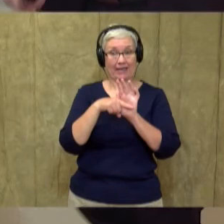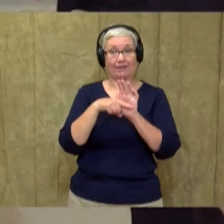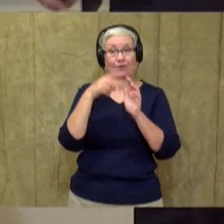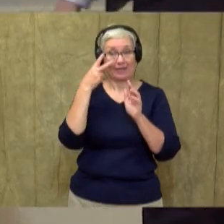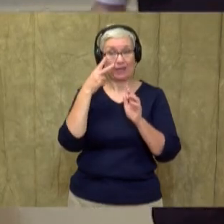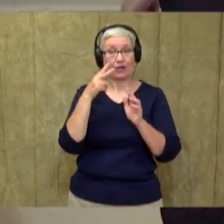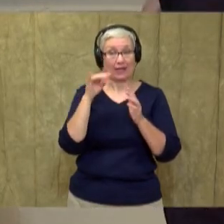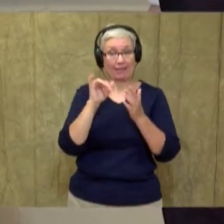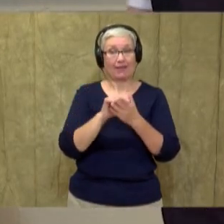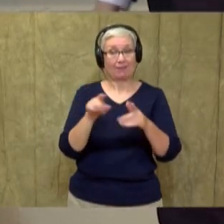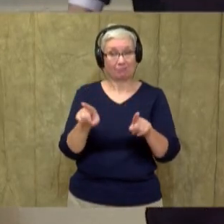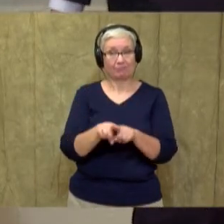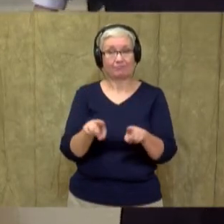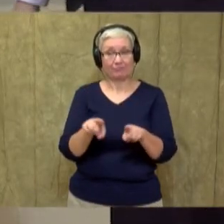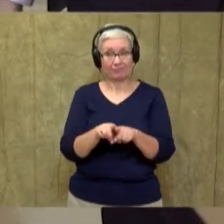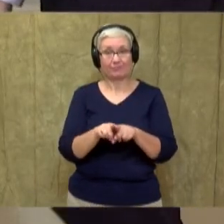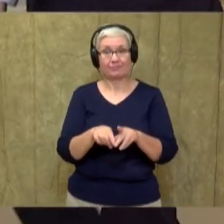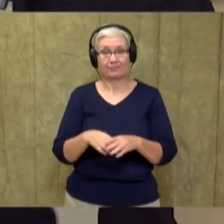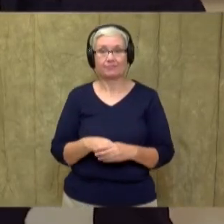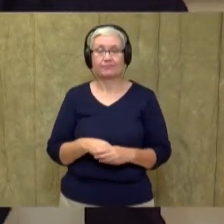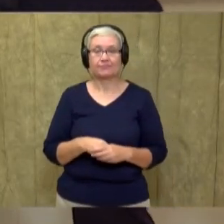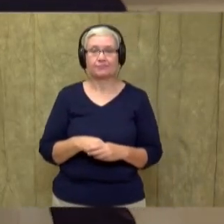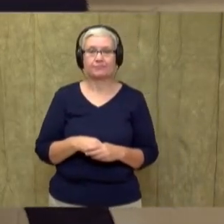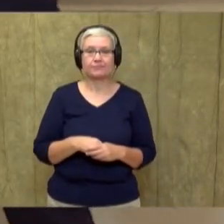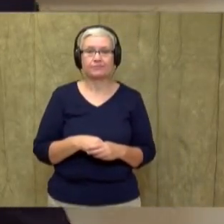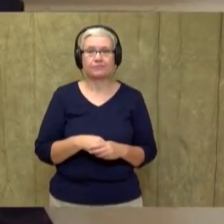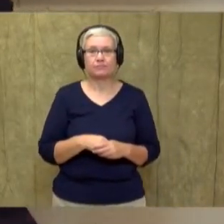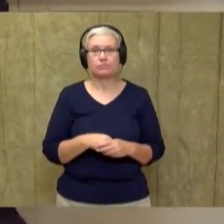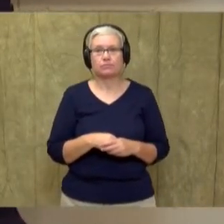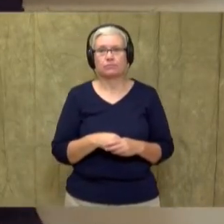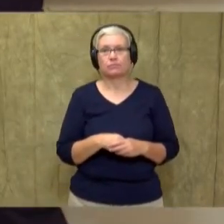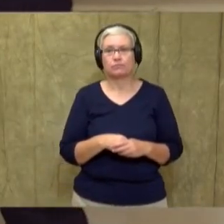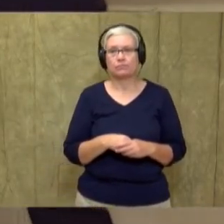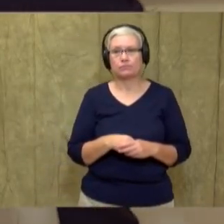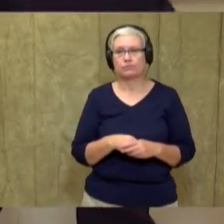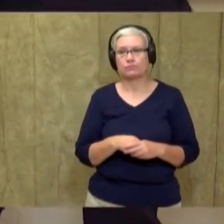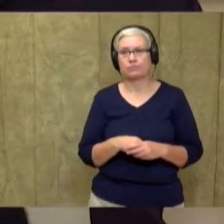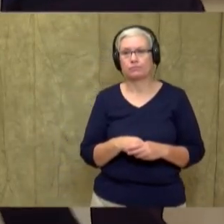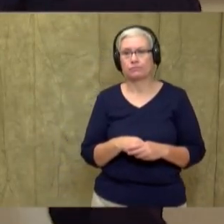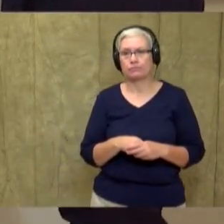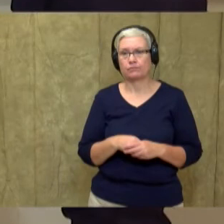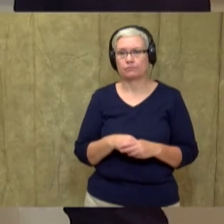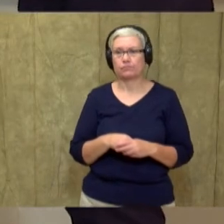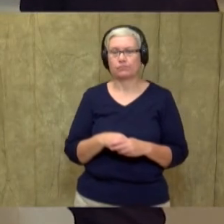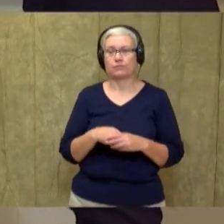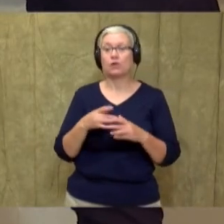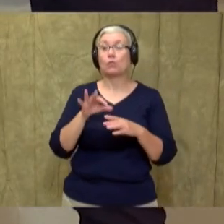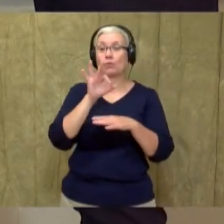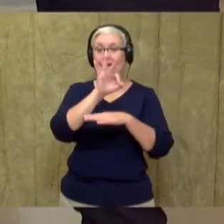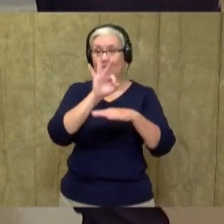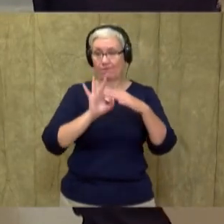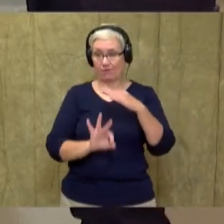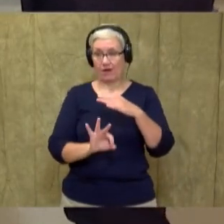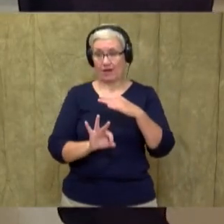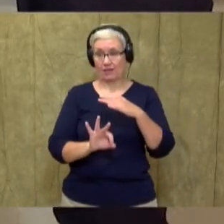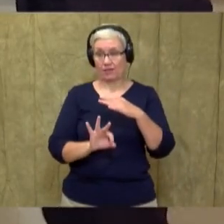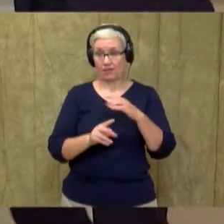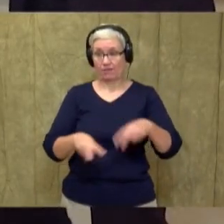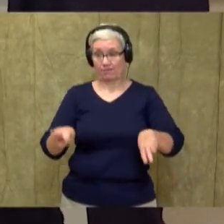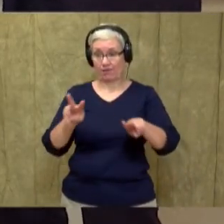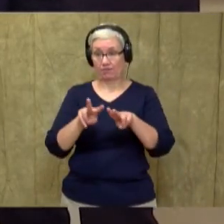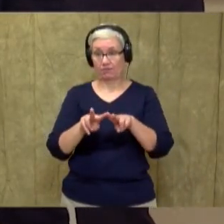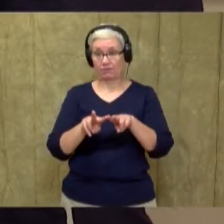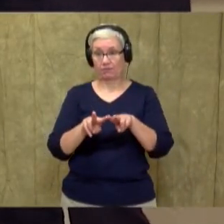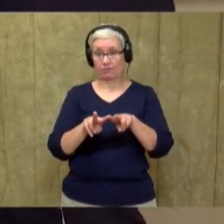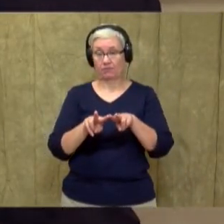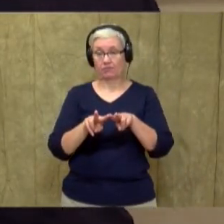also. And as we looked at earlier, whenever we have these fractional values, we